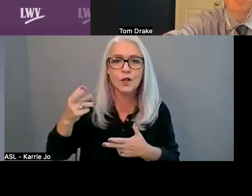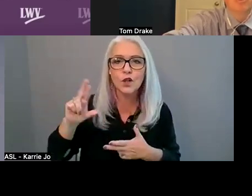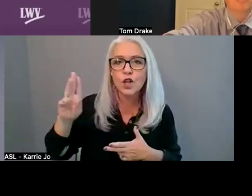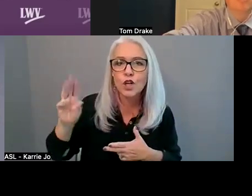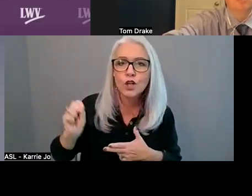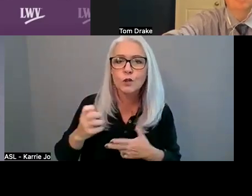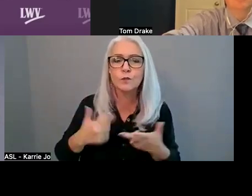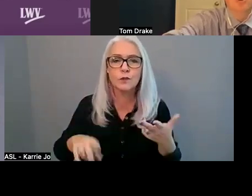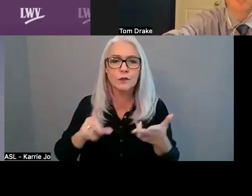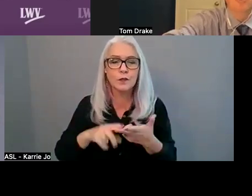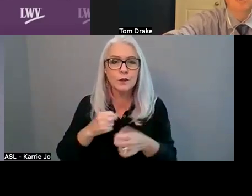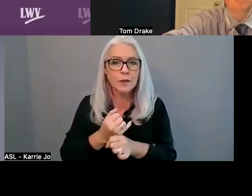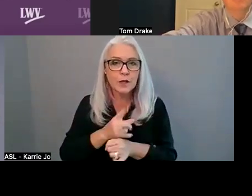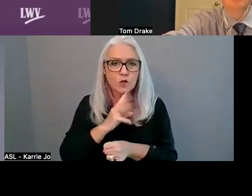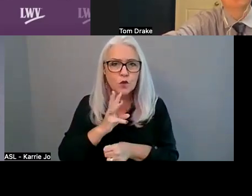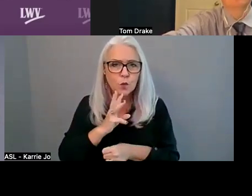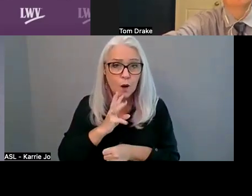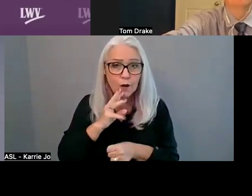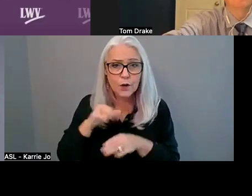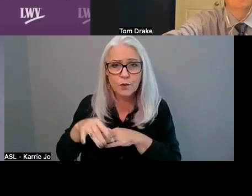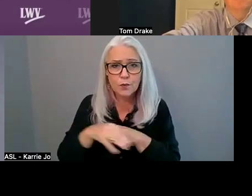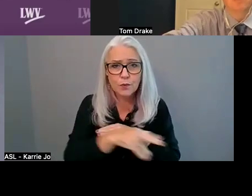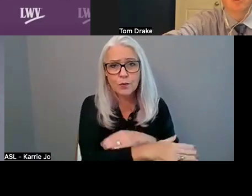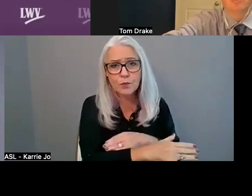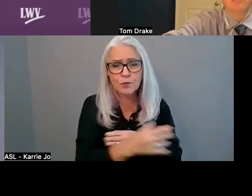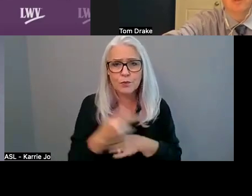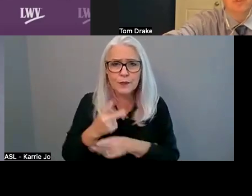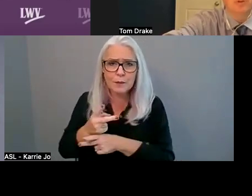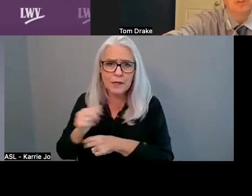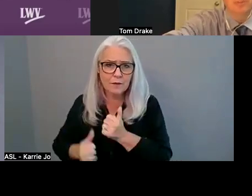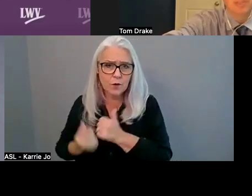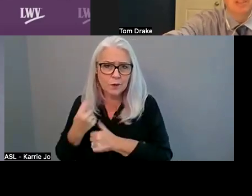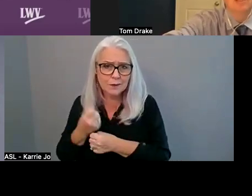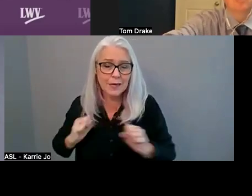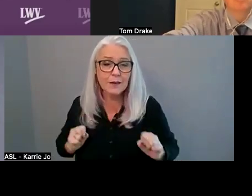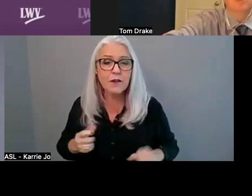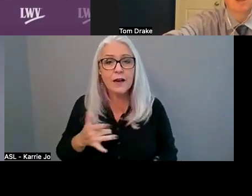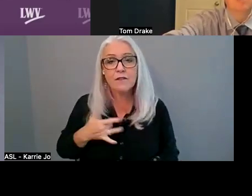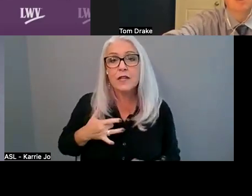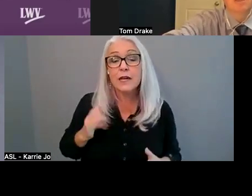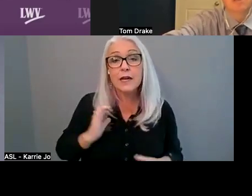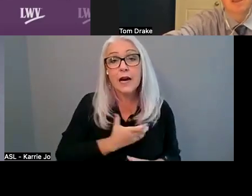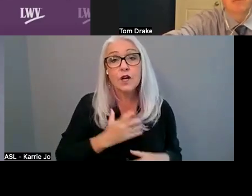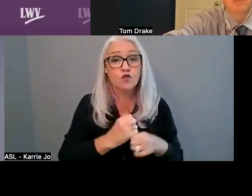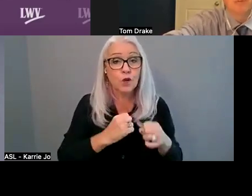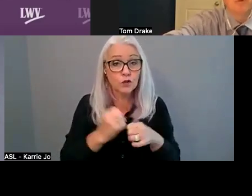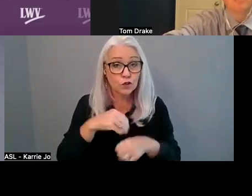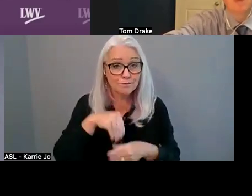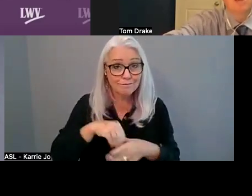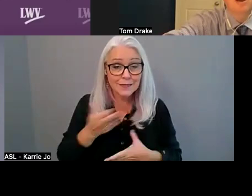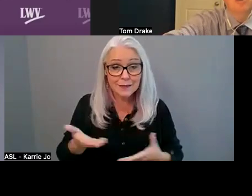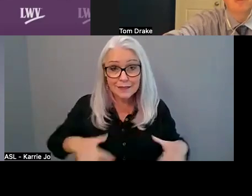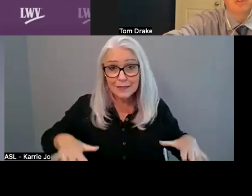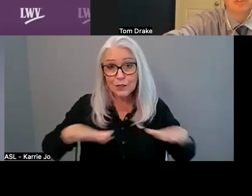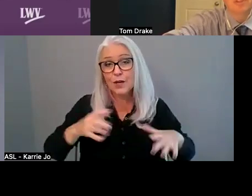steering water to where they need to go and keeping us all safe. I feel like our infrastructure has been neglected over time, and it's time for us to focus